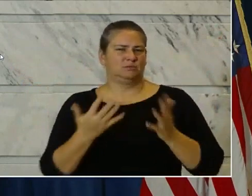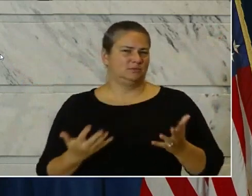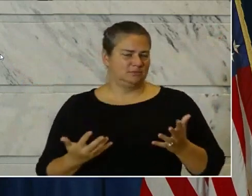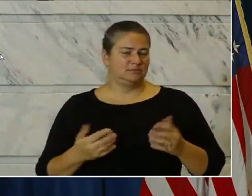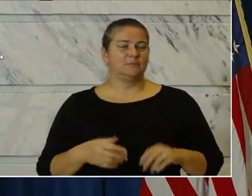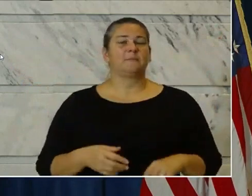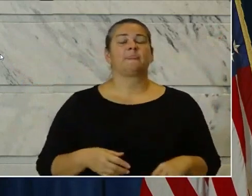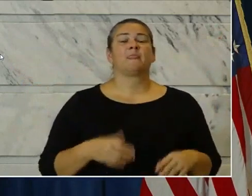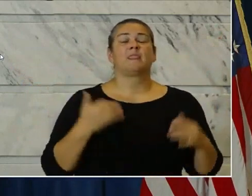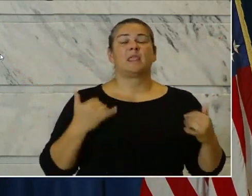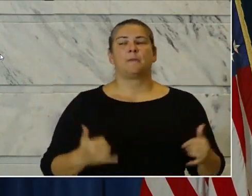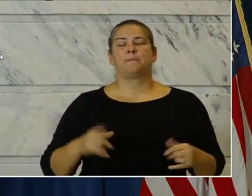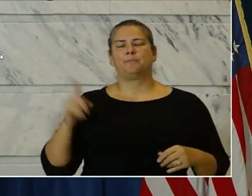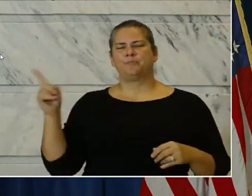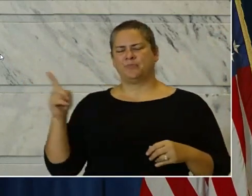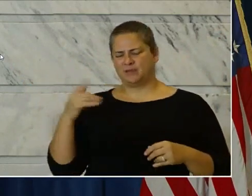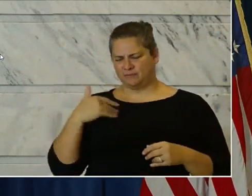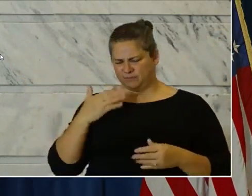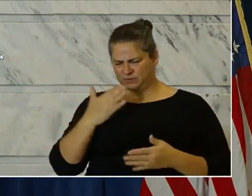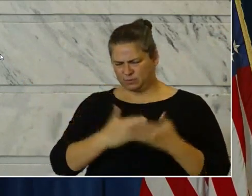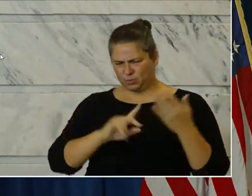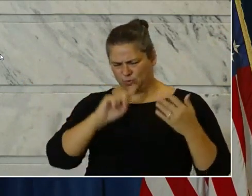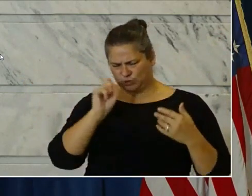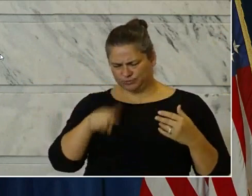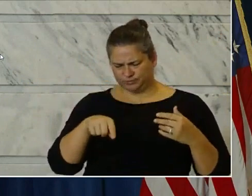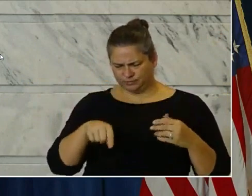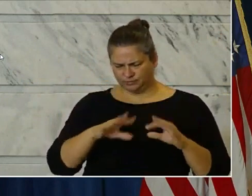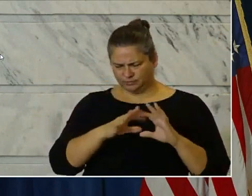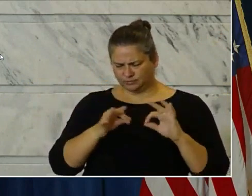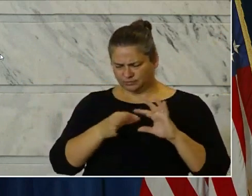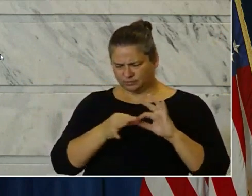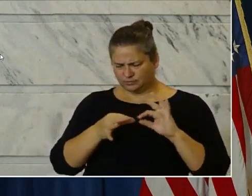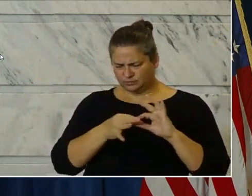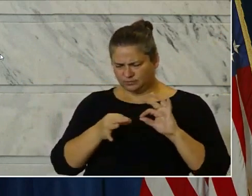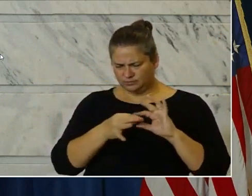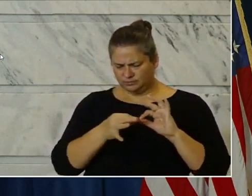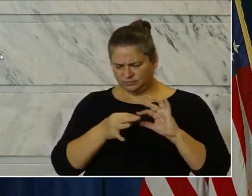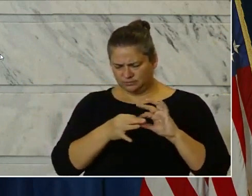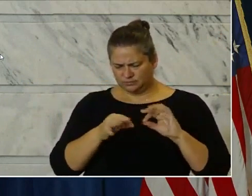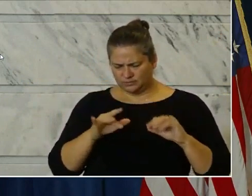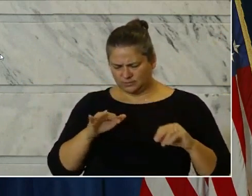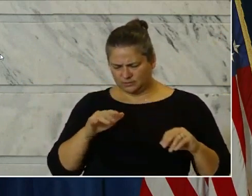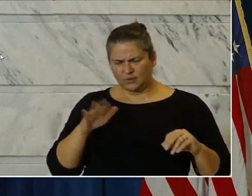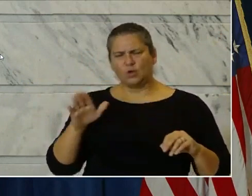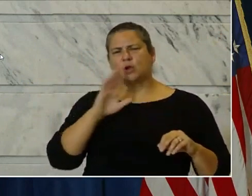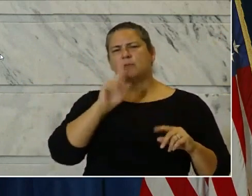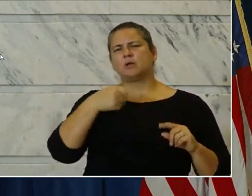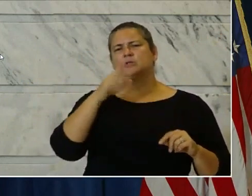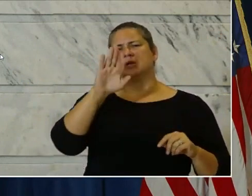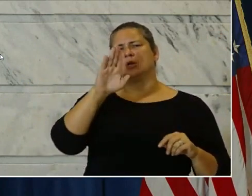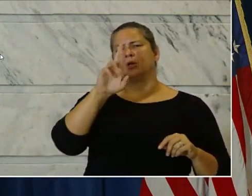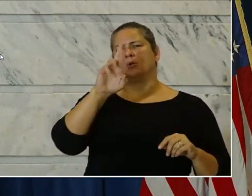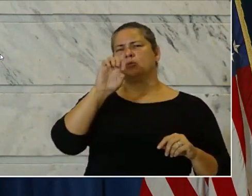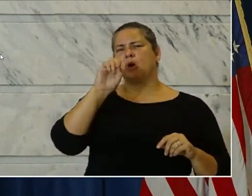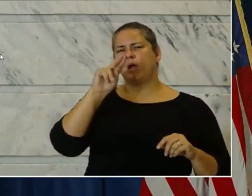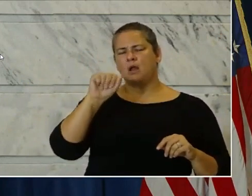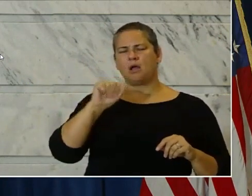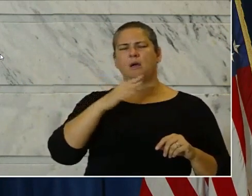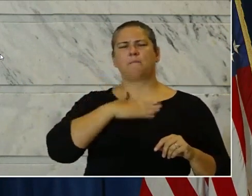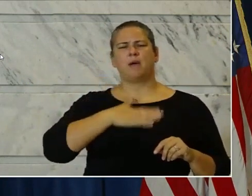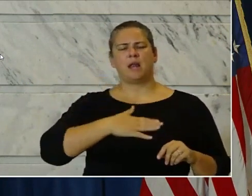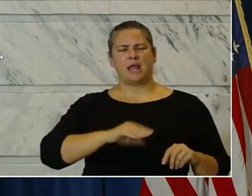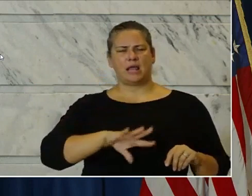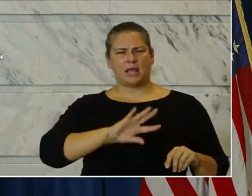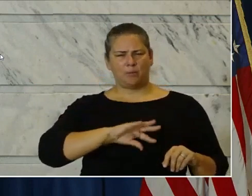Let's see. There's a couple of questions here about, I think they are specific parts of Brianna's law about body cameras, about